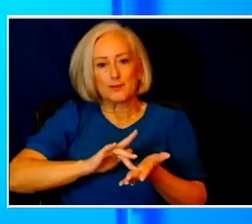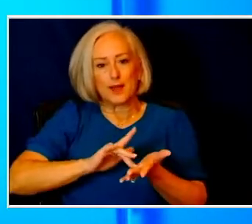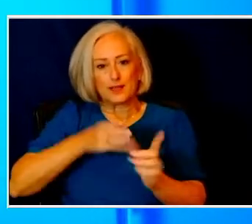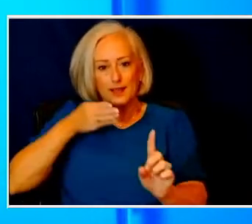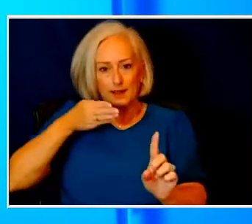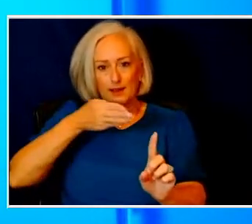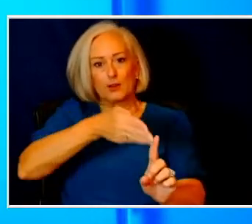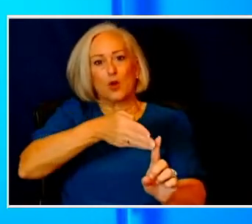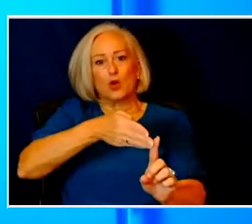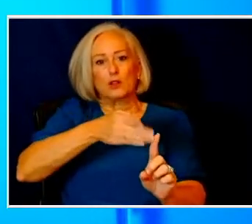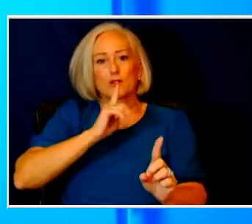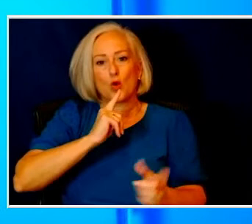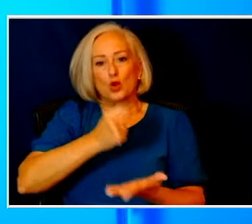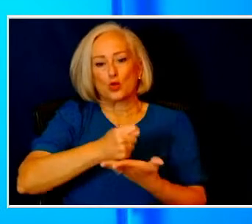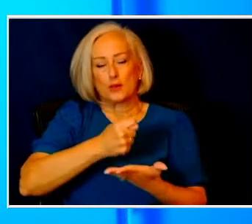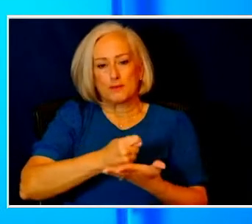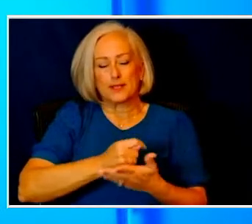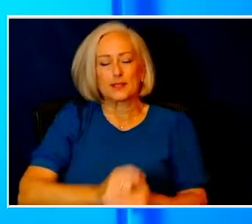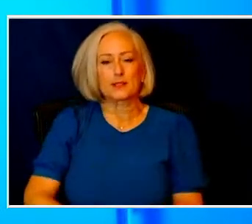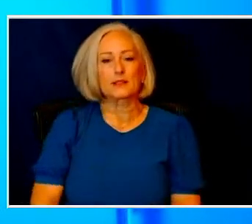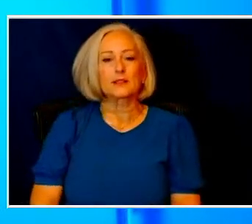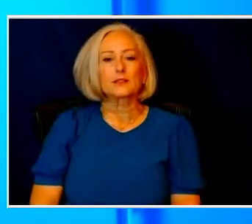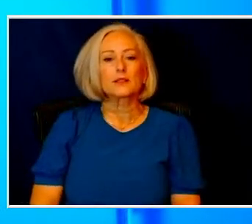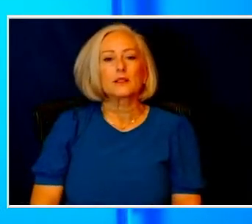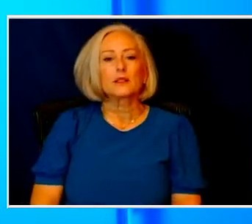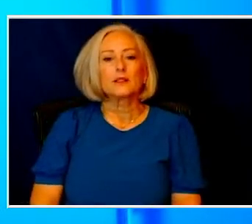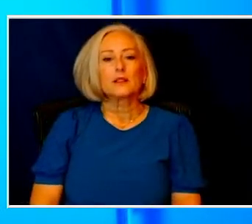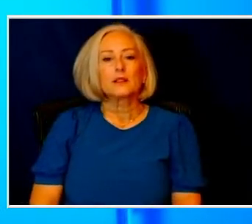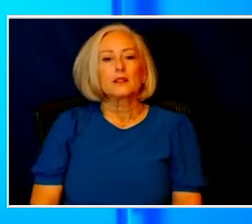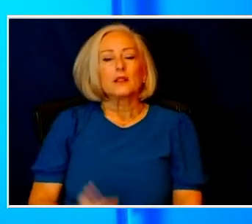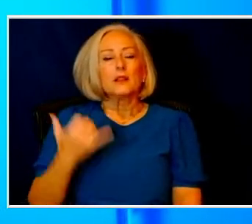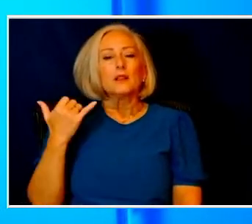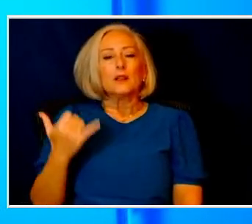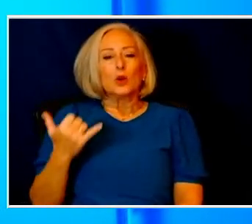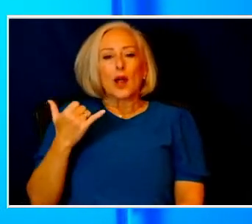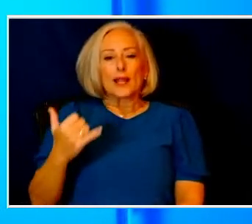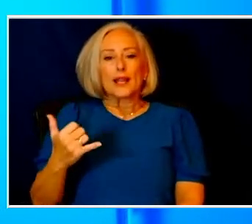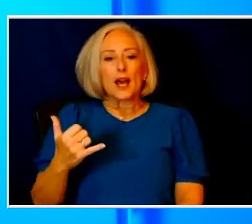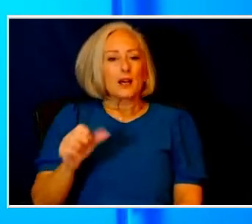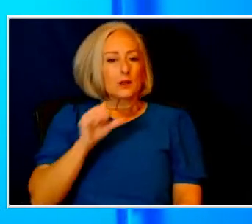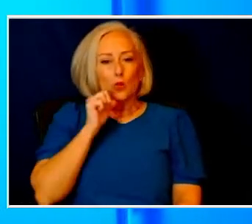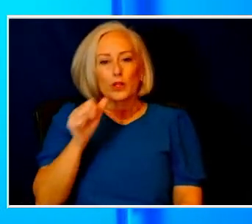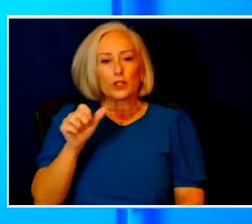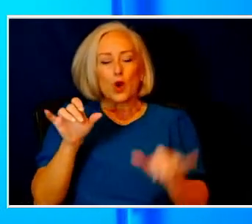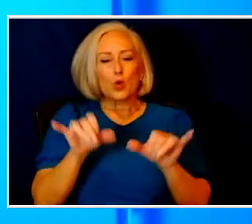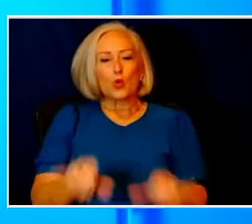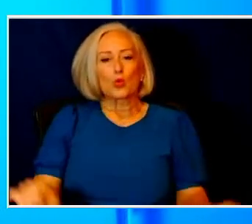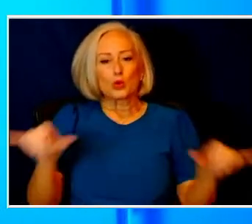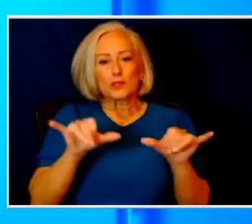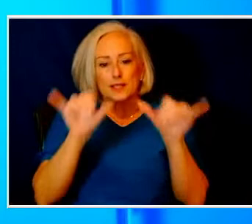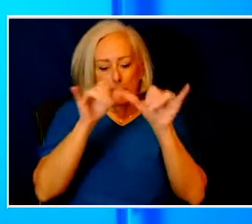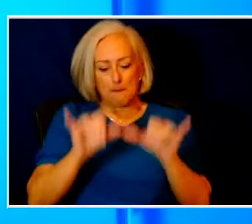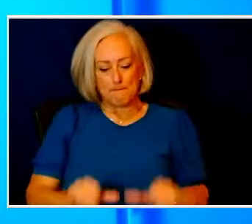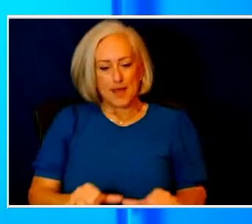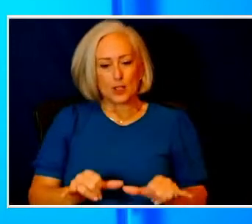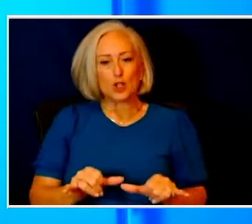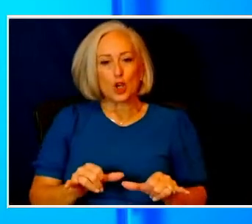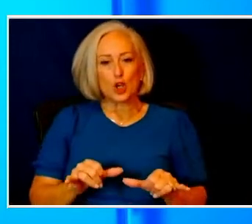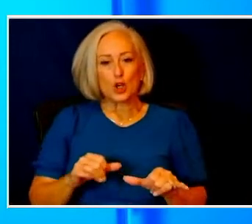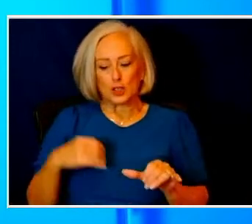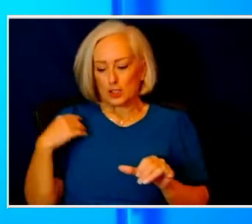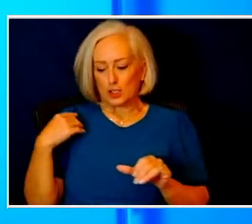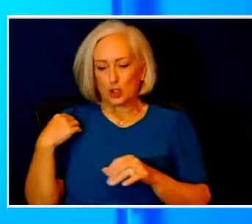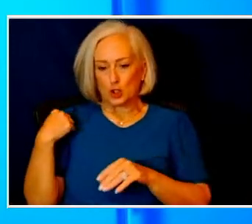So I think there's a lot, right now we don't routinely measure the genetics in people since they don't have any